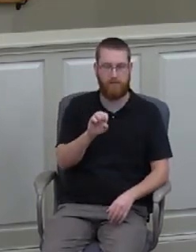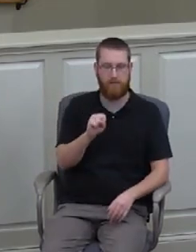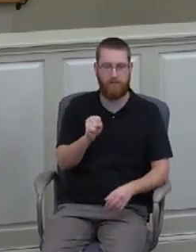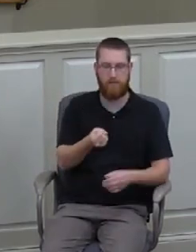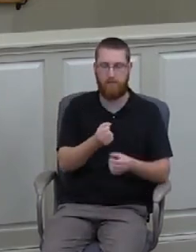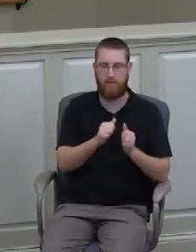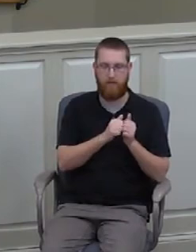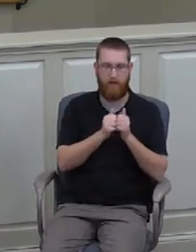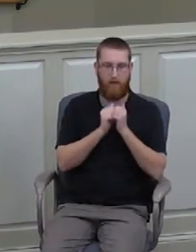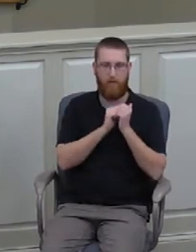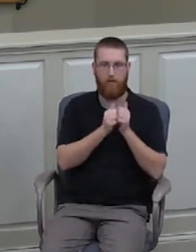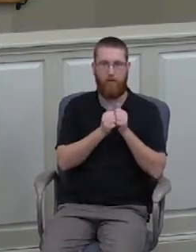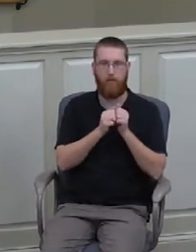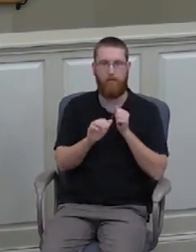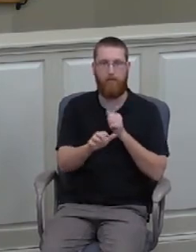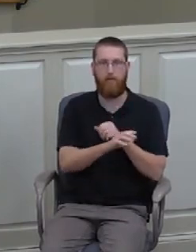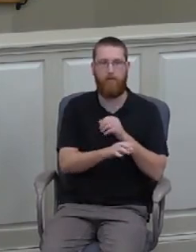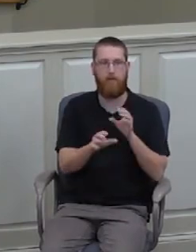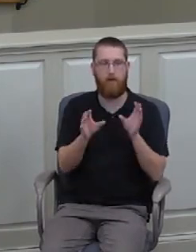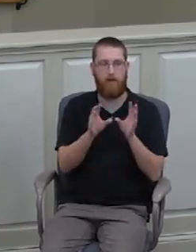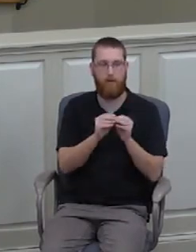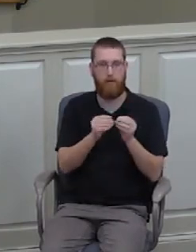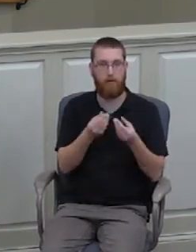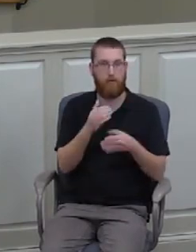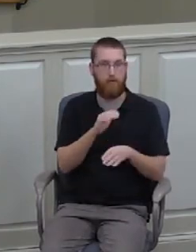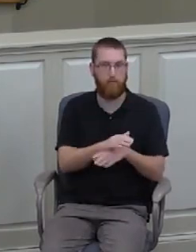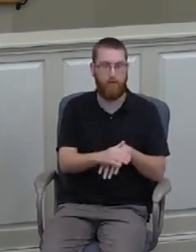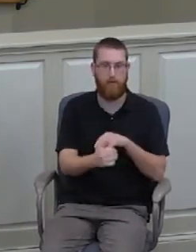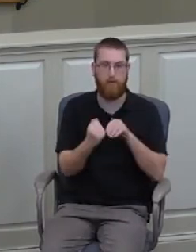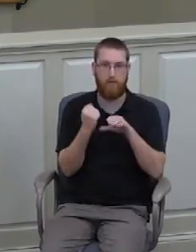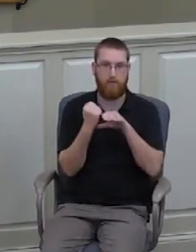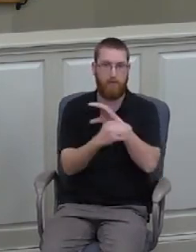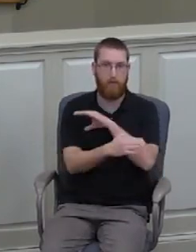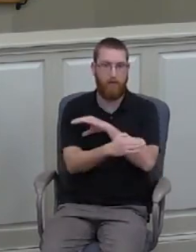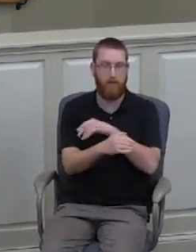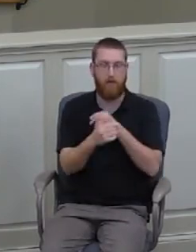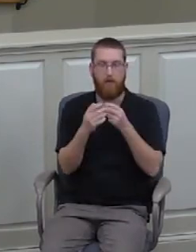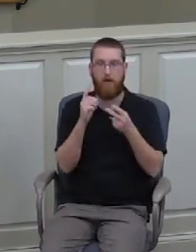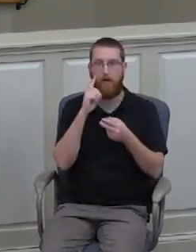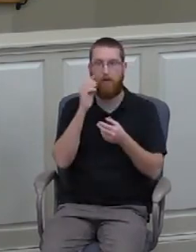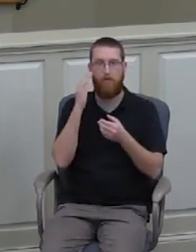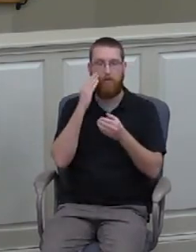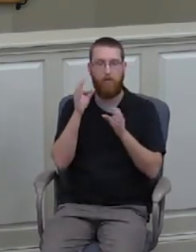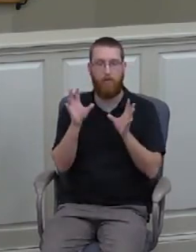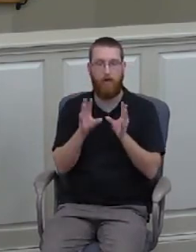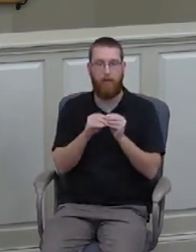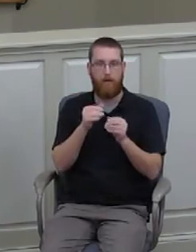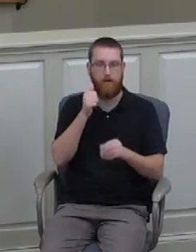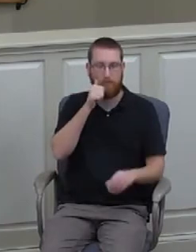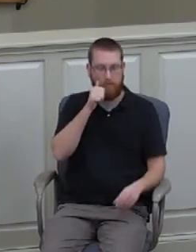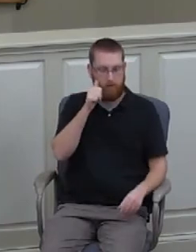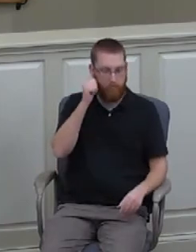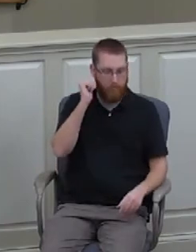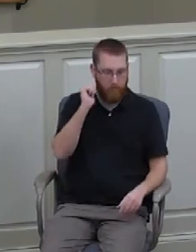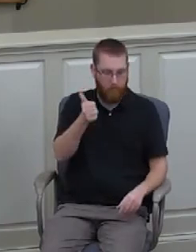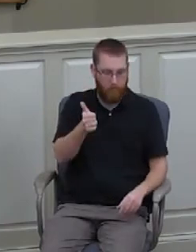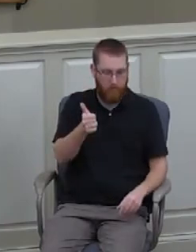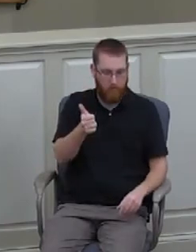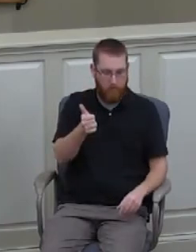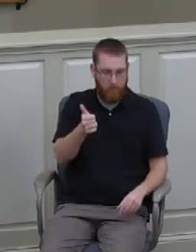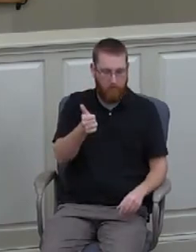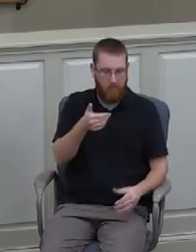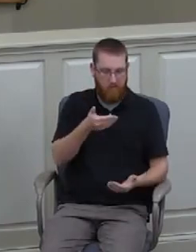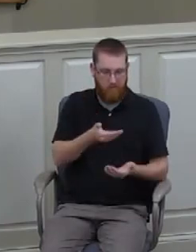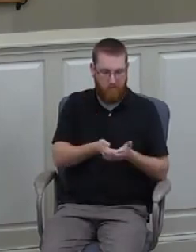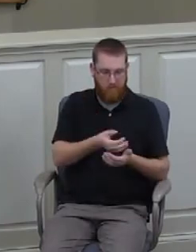collectively, even tonight, via email. I know they have a meeting tomorrow, and it wouldn't get to them soon